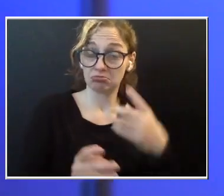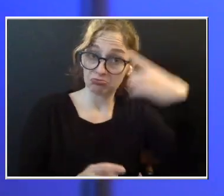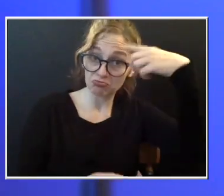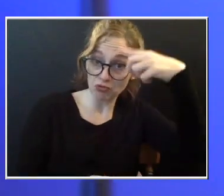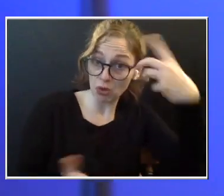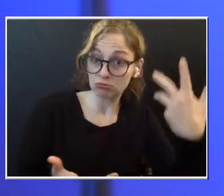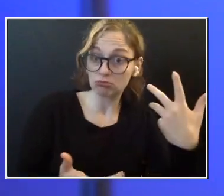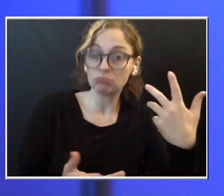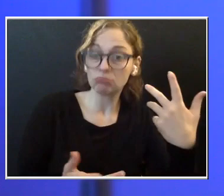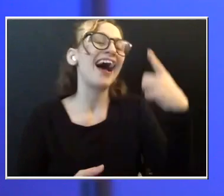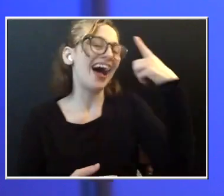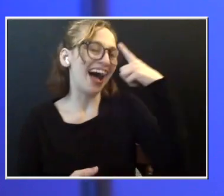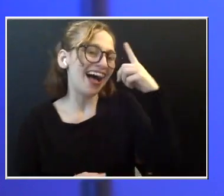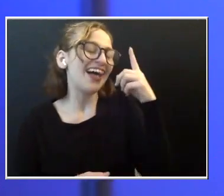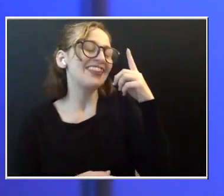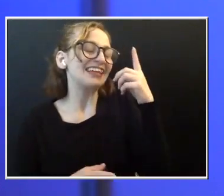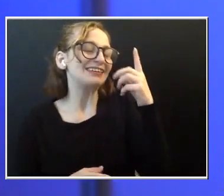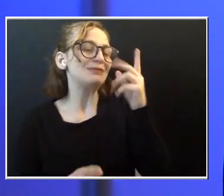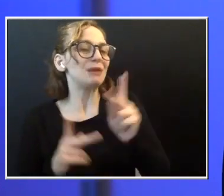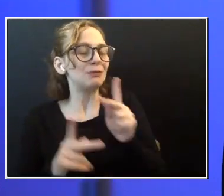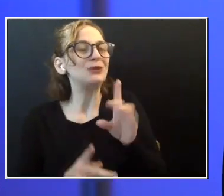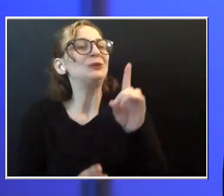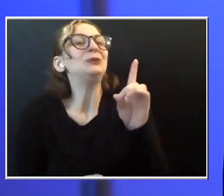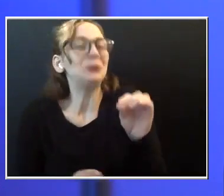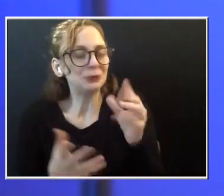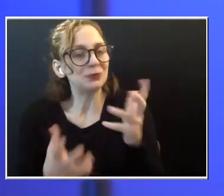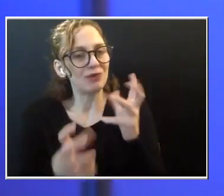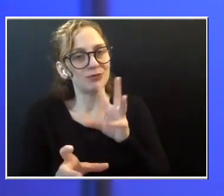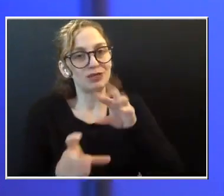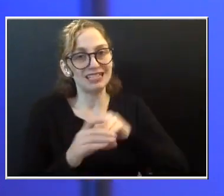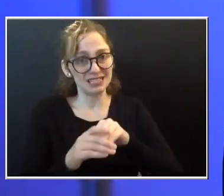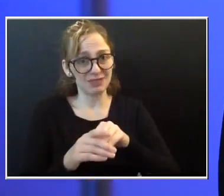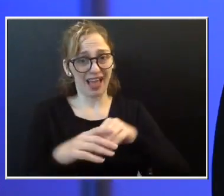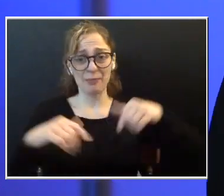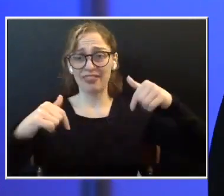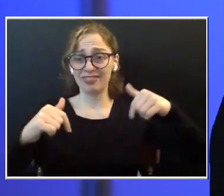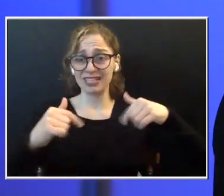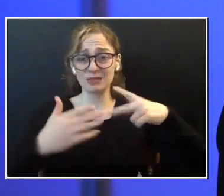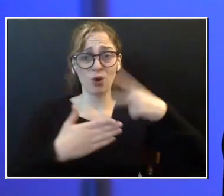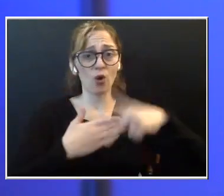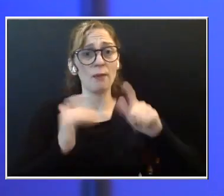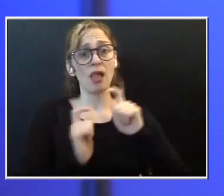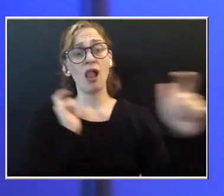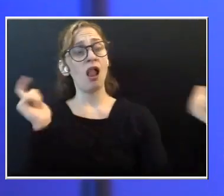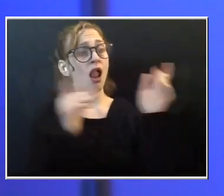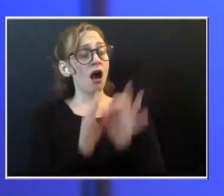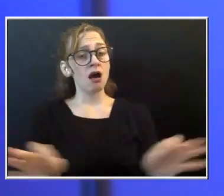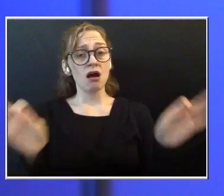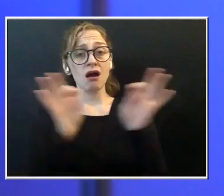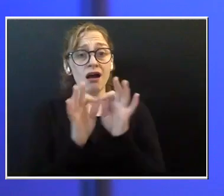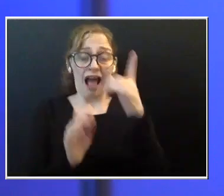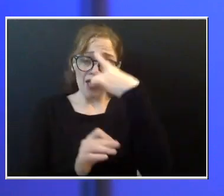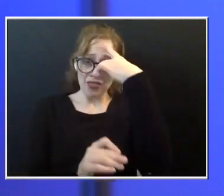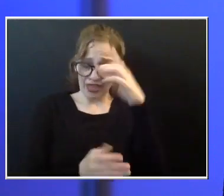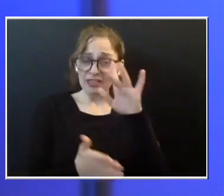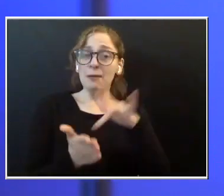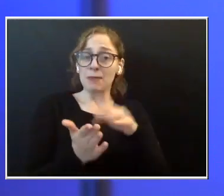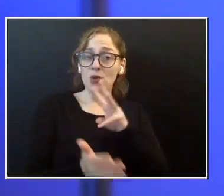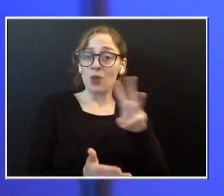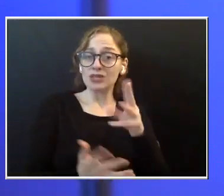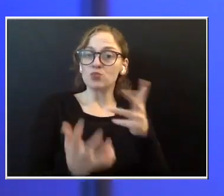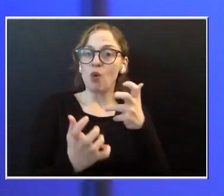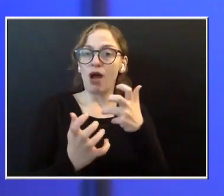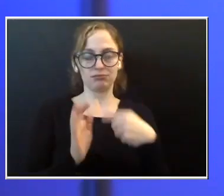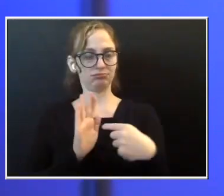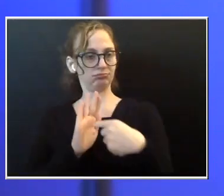in something as big and as important to this. I think people want to participate. I think the Midwest will want to be represented in this. I